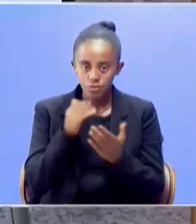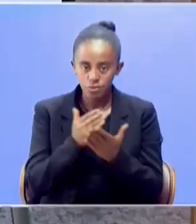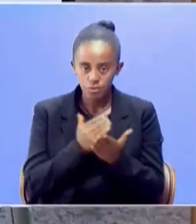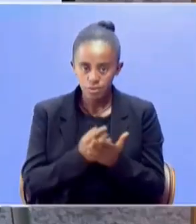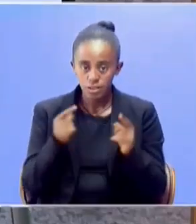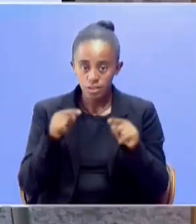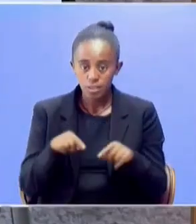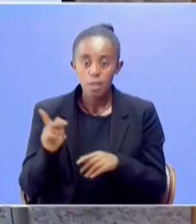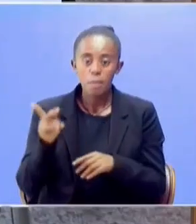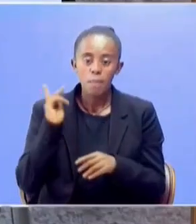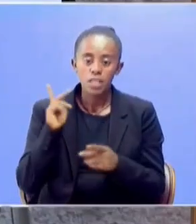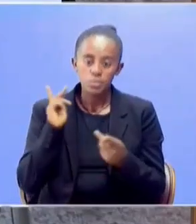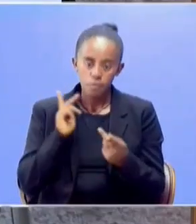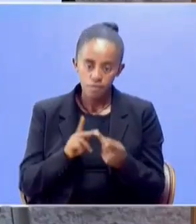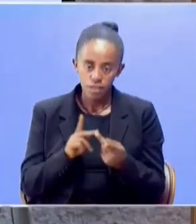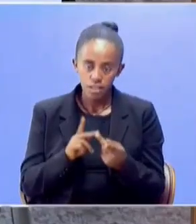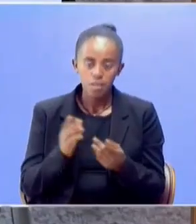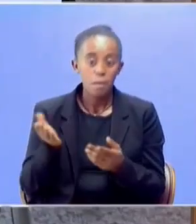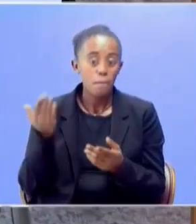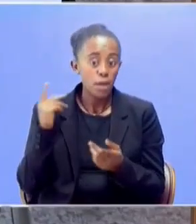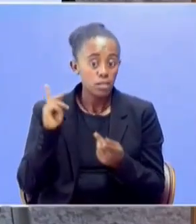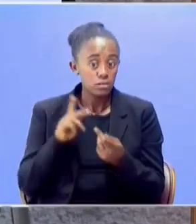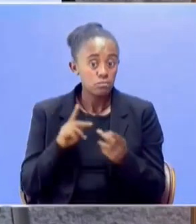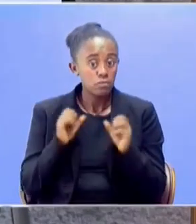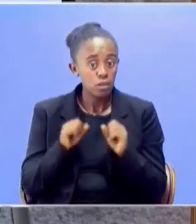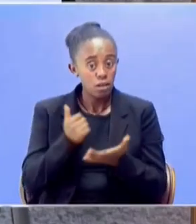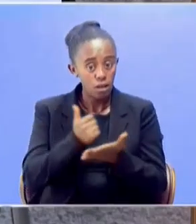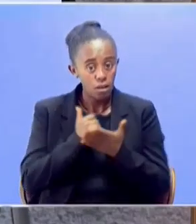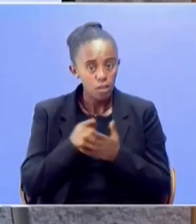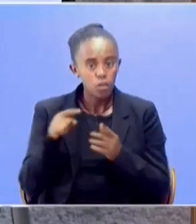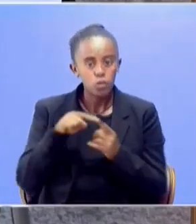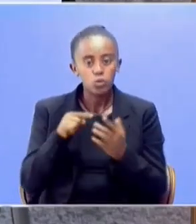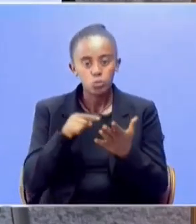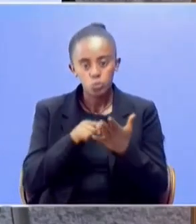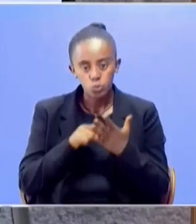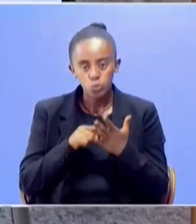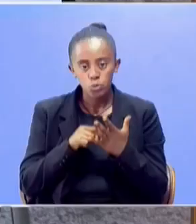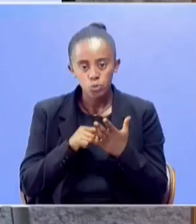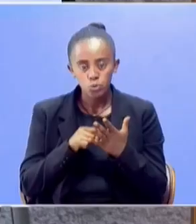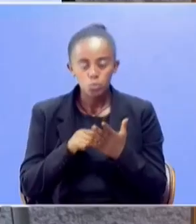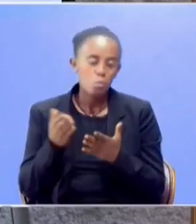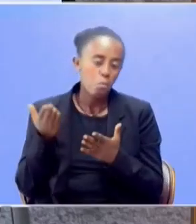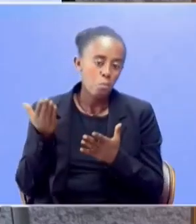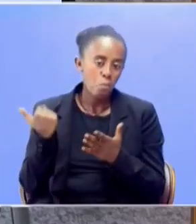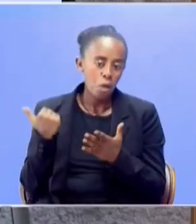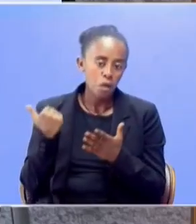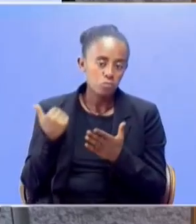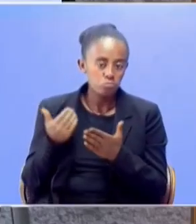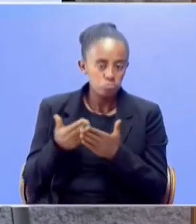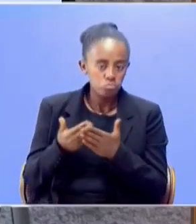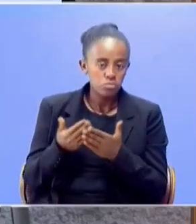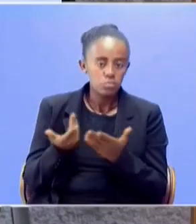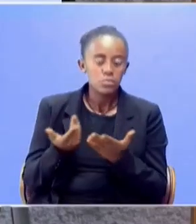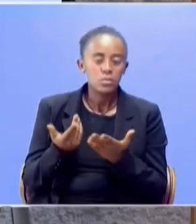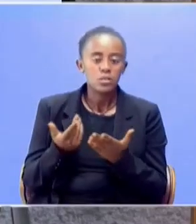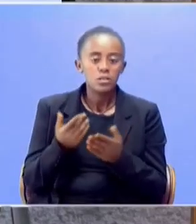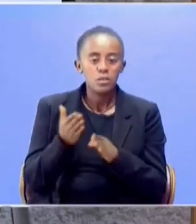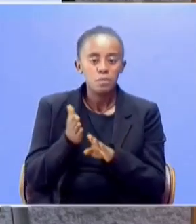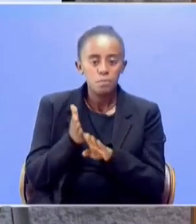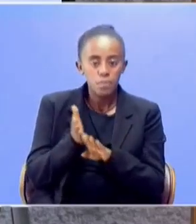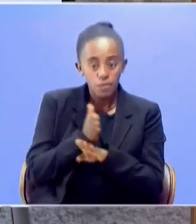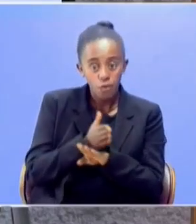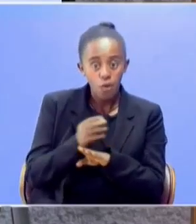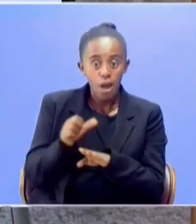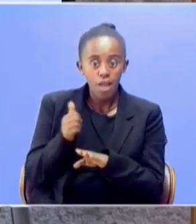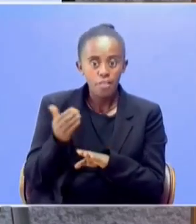is past perfect. Past perfect can help us to show a remote past or a past which happens before